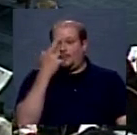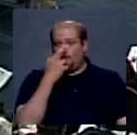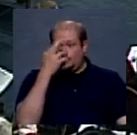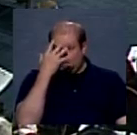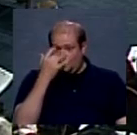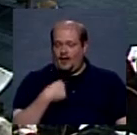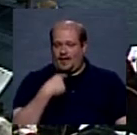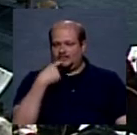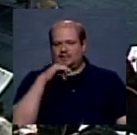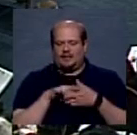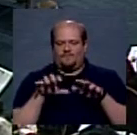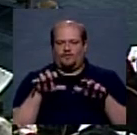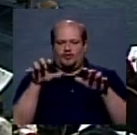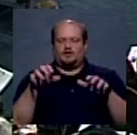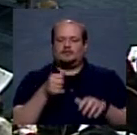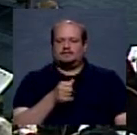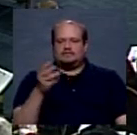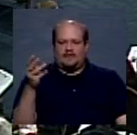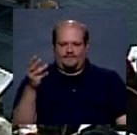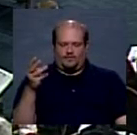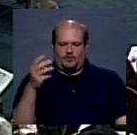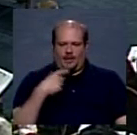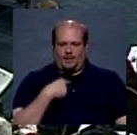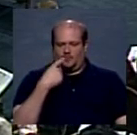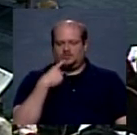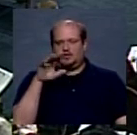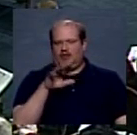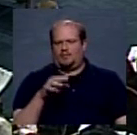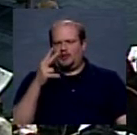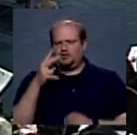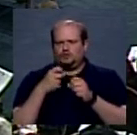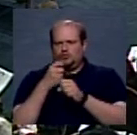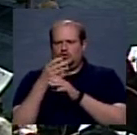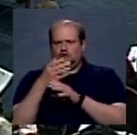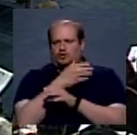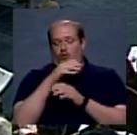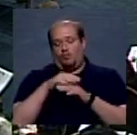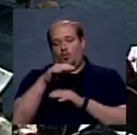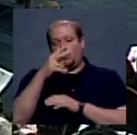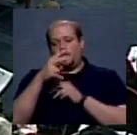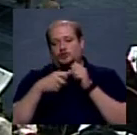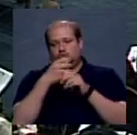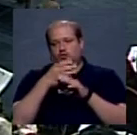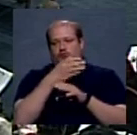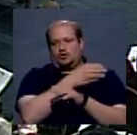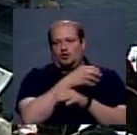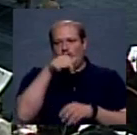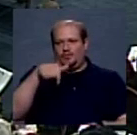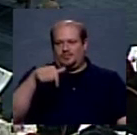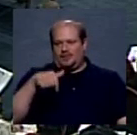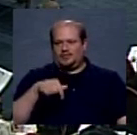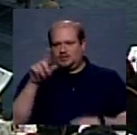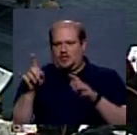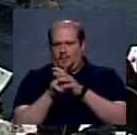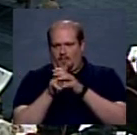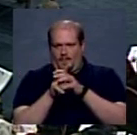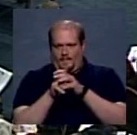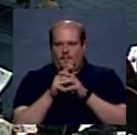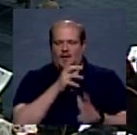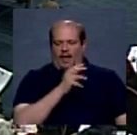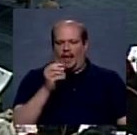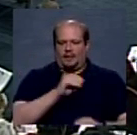that to the audience is that several, I would say about 2 years ago, maybe more than 2 years ago, this had come up